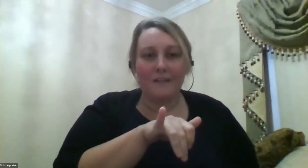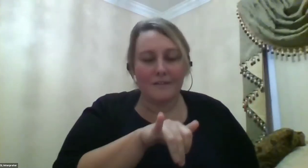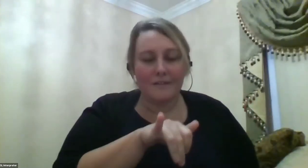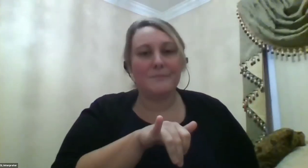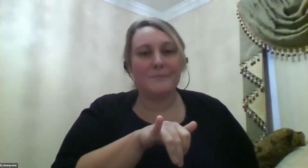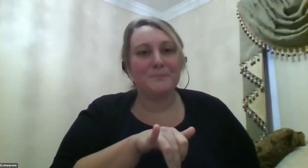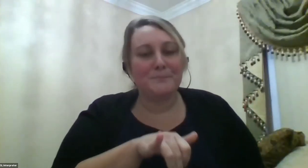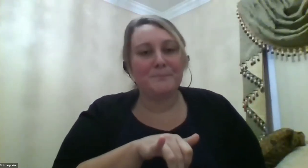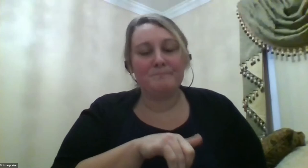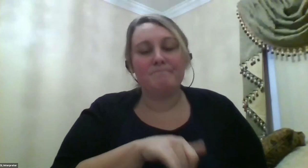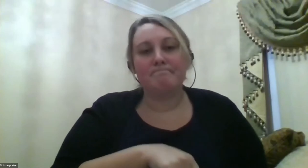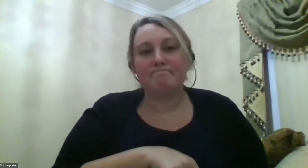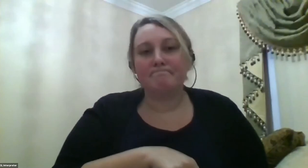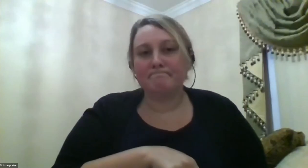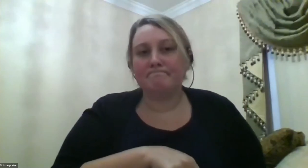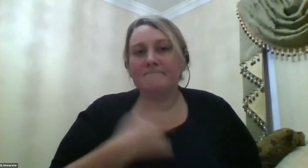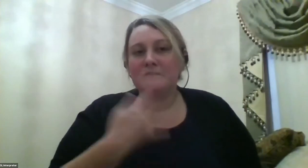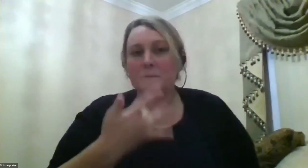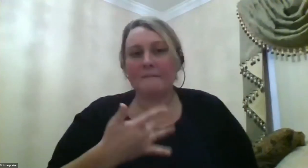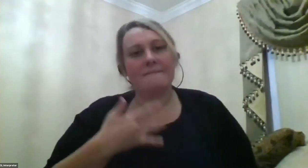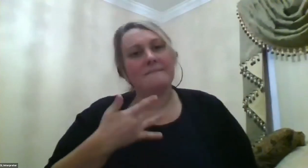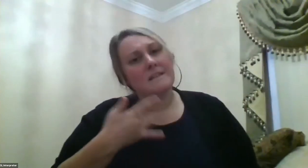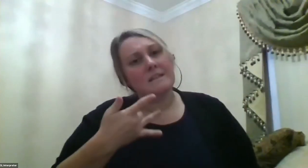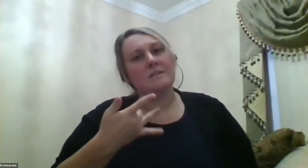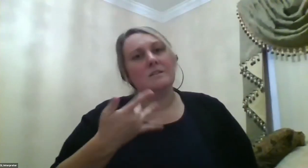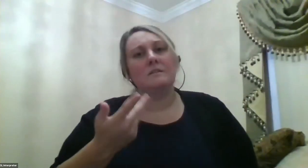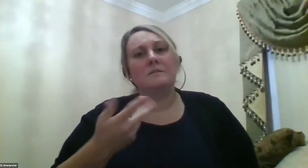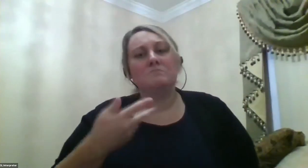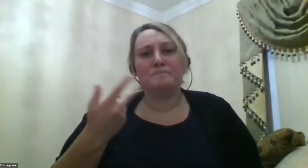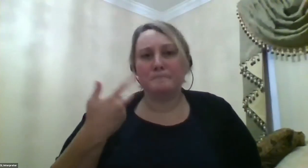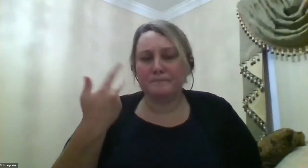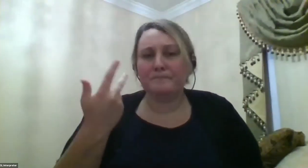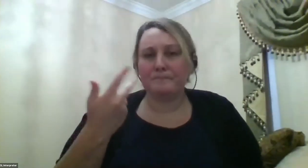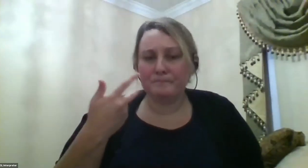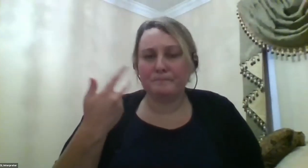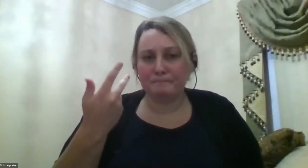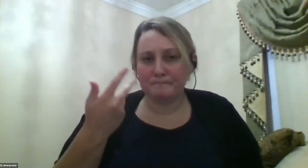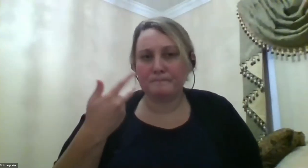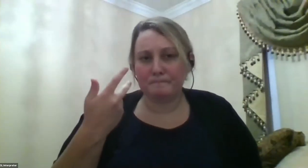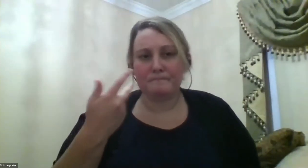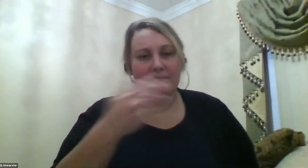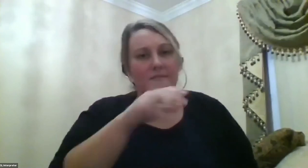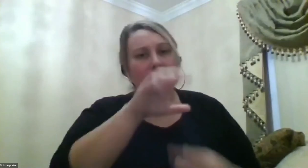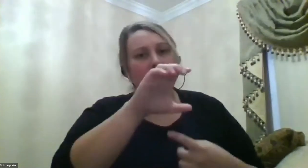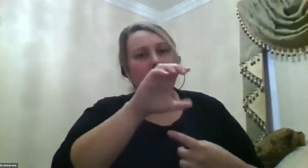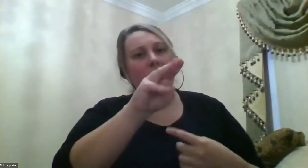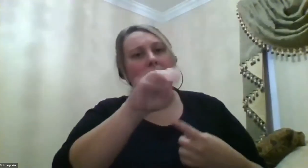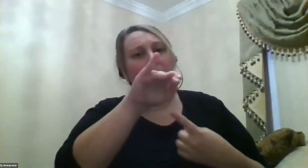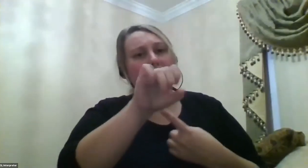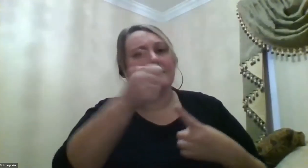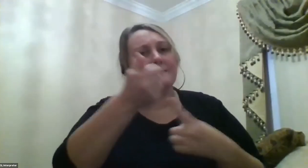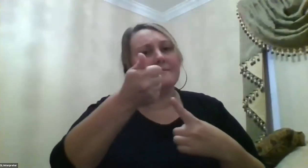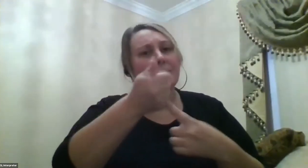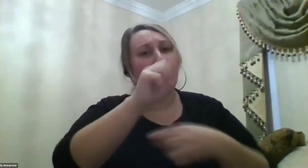there's a way in which the fracturing within the comic form is actually part of the form and it